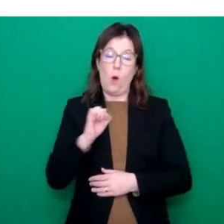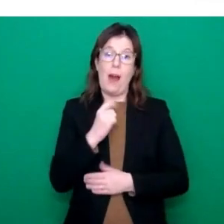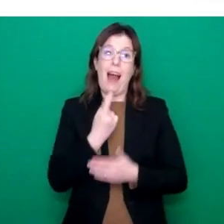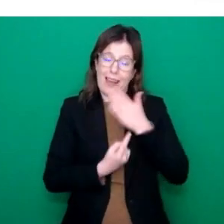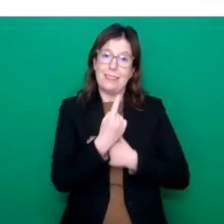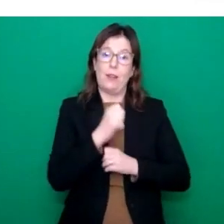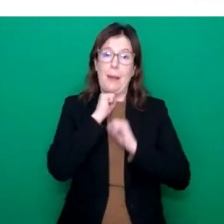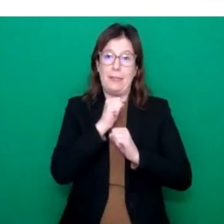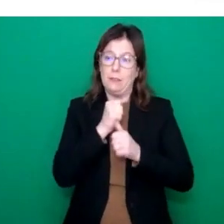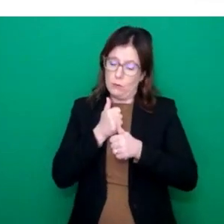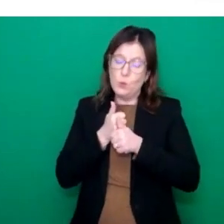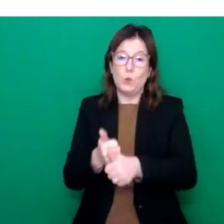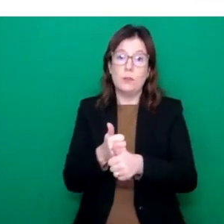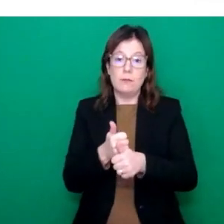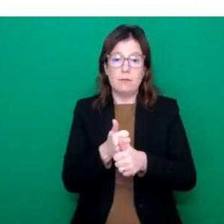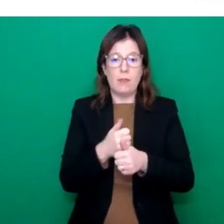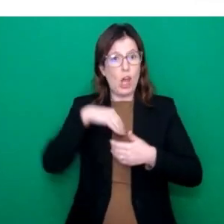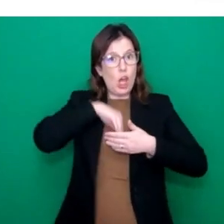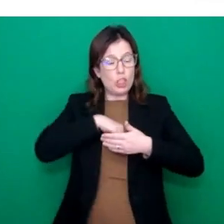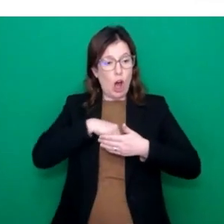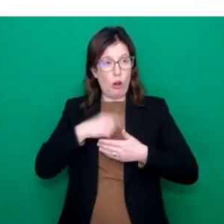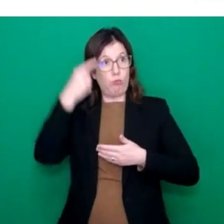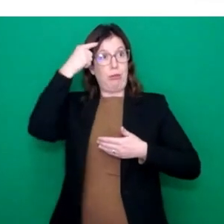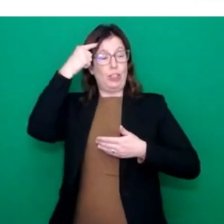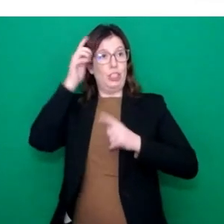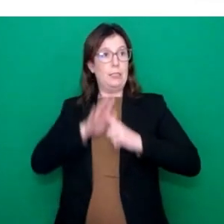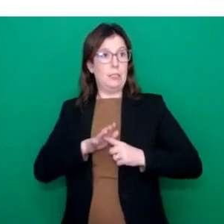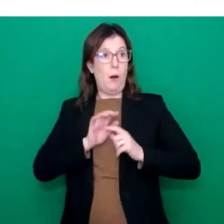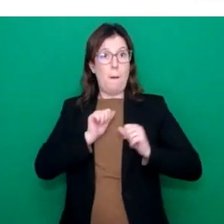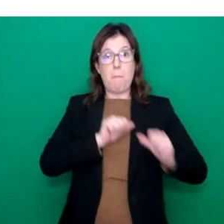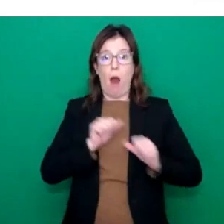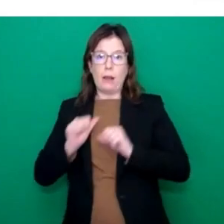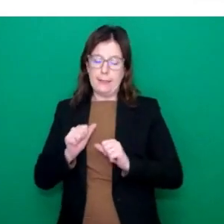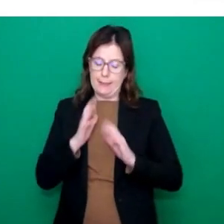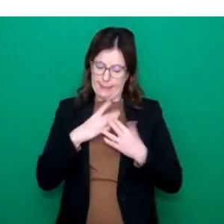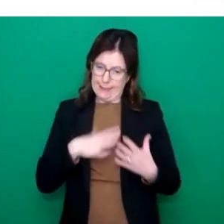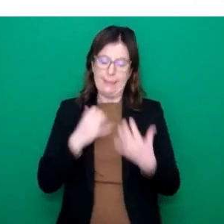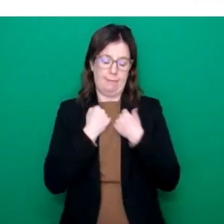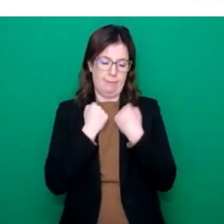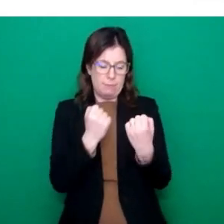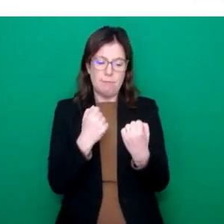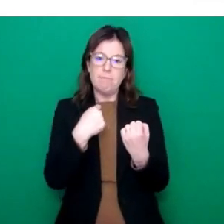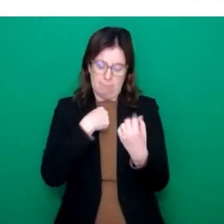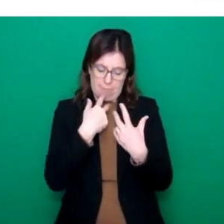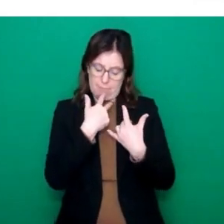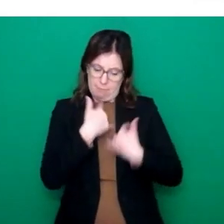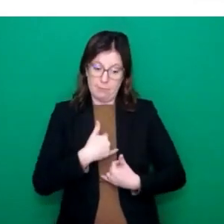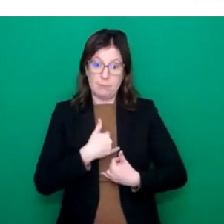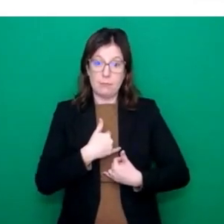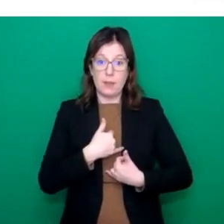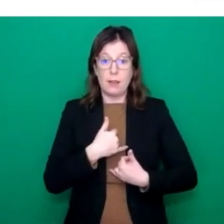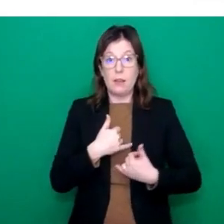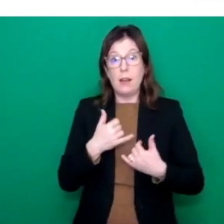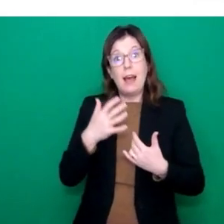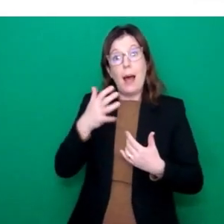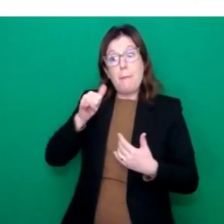and observing our internalized prejudices or outward biases, where consideration needs to be given to when there may be a need for spaces specific